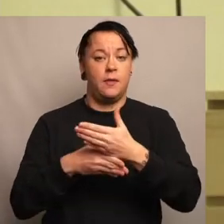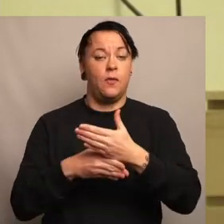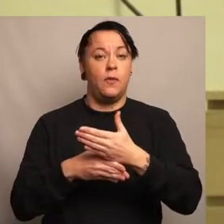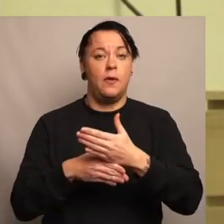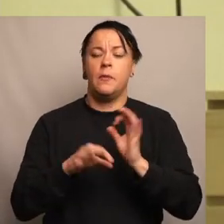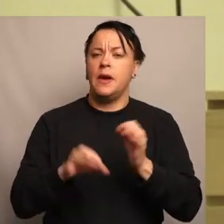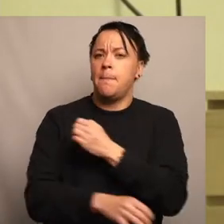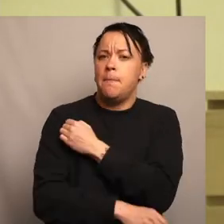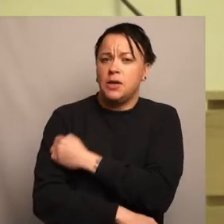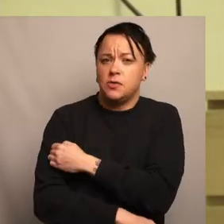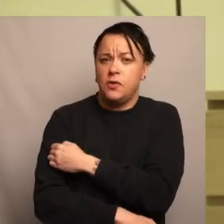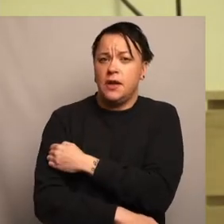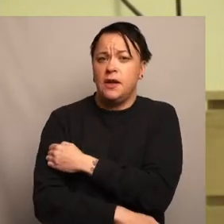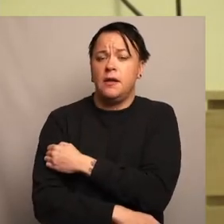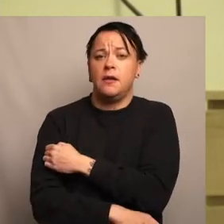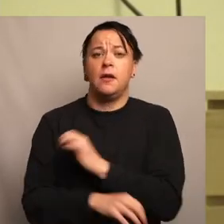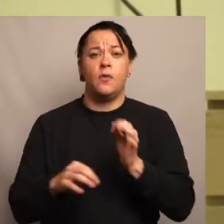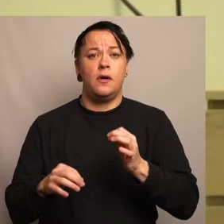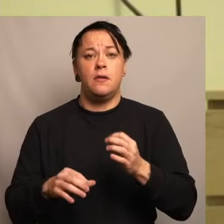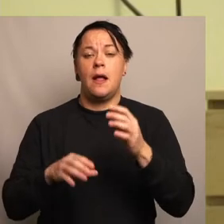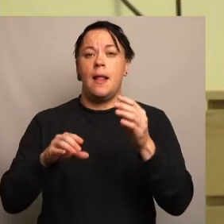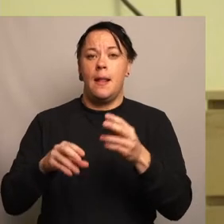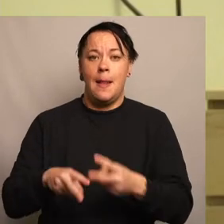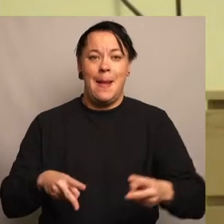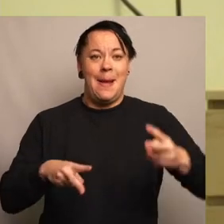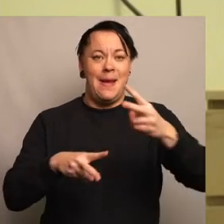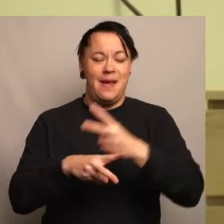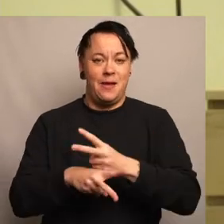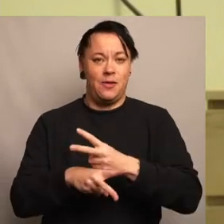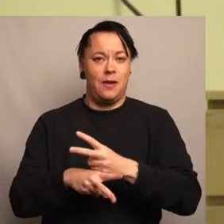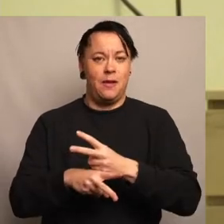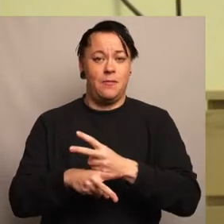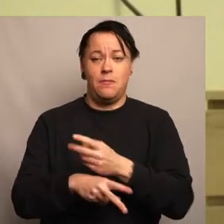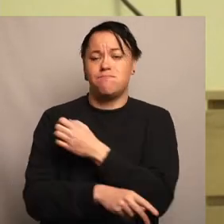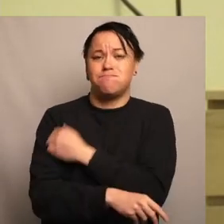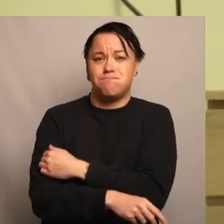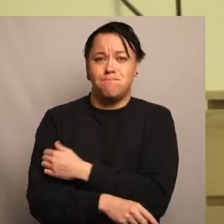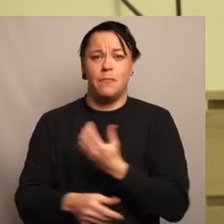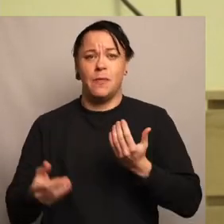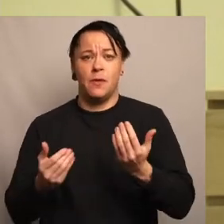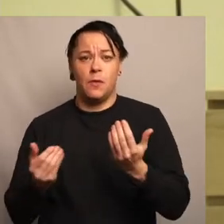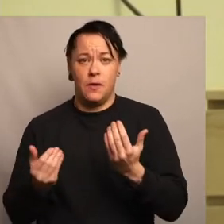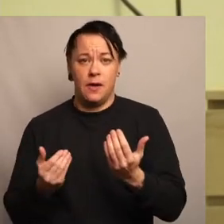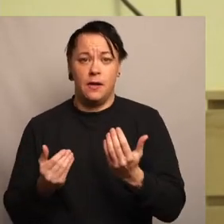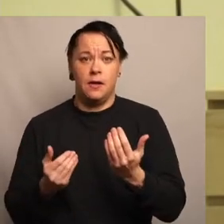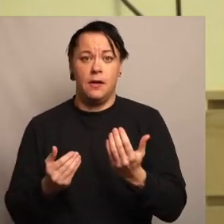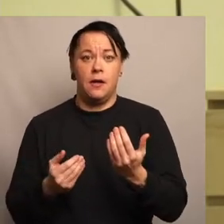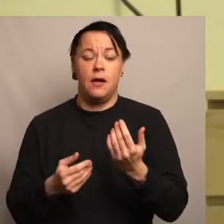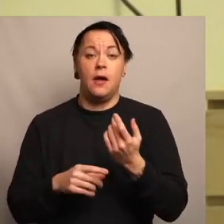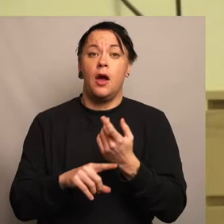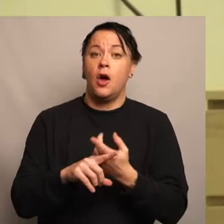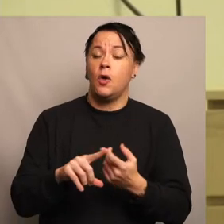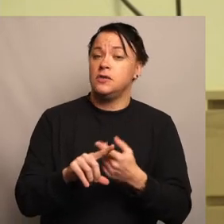was exaggerated in so many ways, where, you know, to be femme, to be quote unquote a